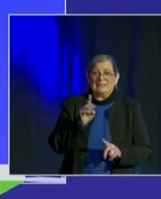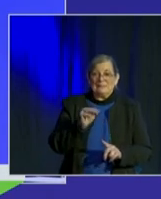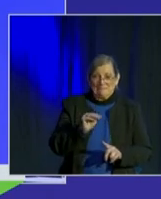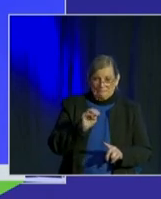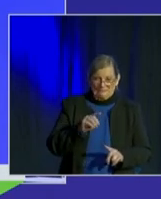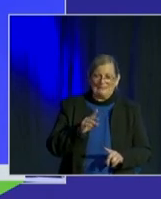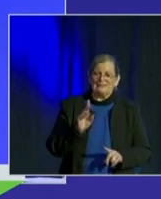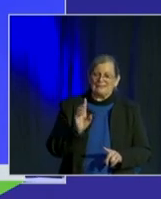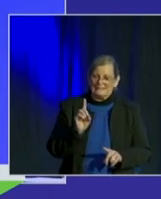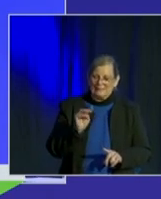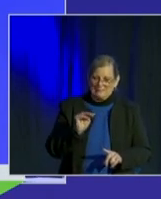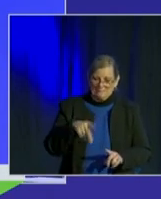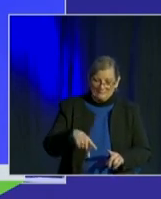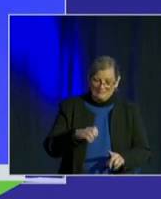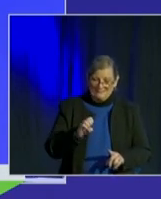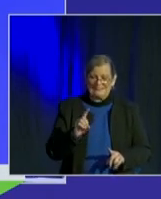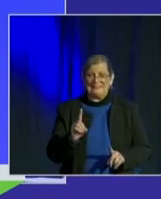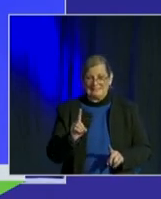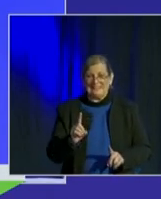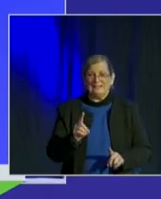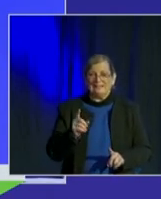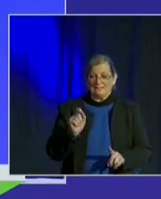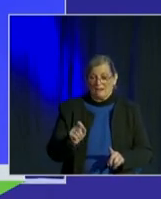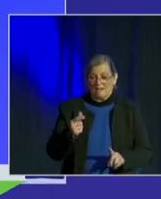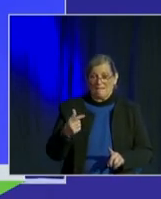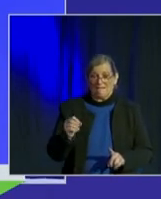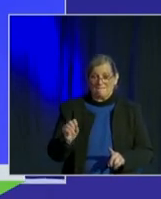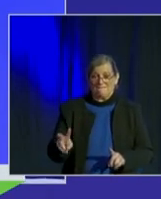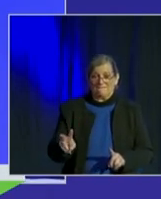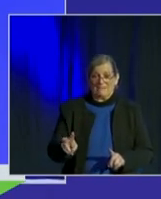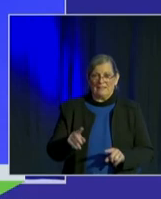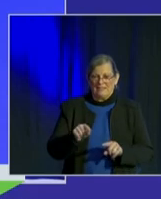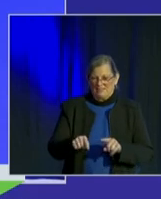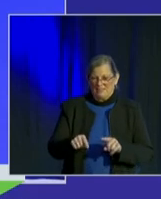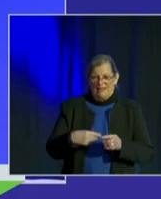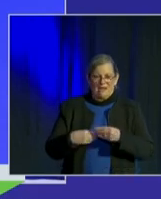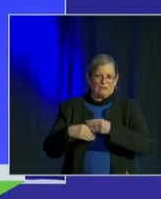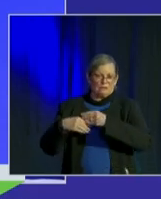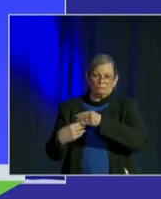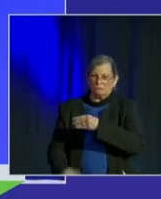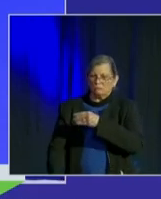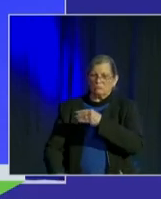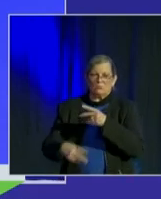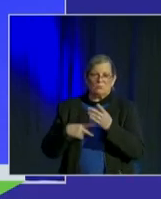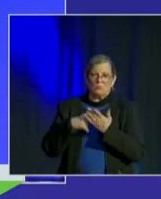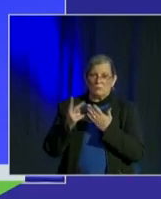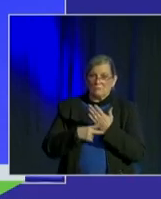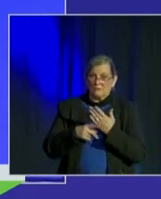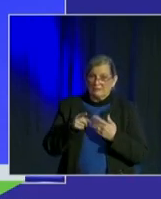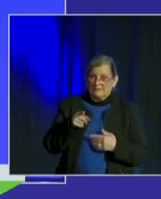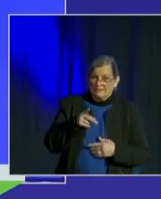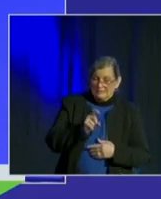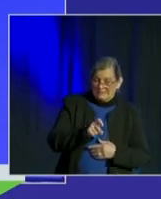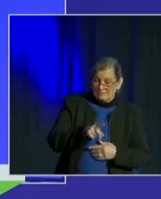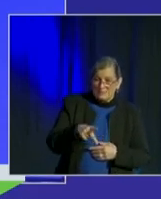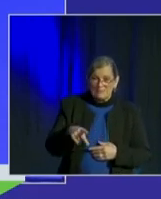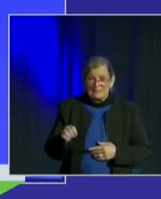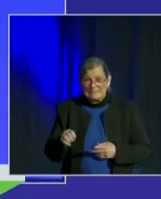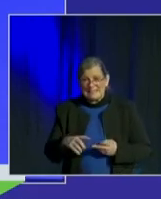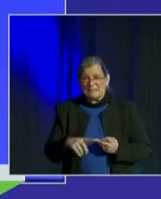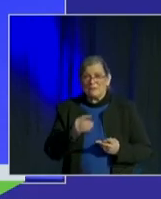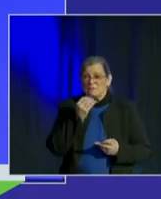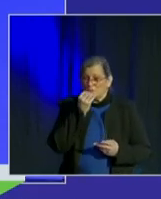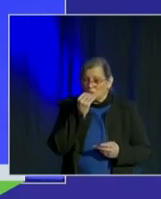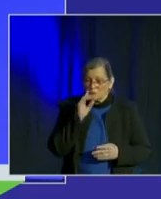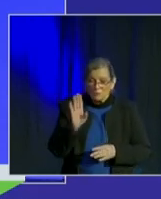had businesses pop up or pivot to making things like masks or hand sanitizers. We have a grant program, the